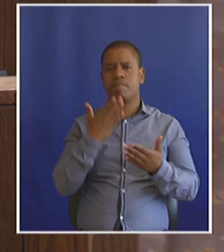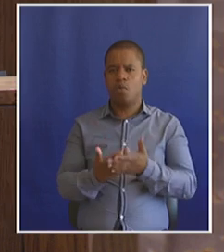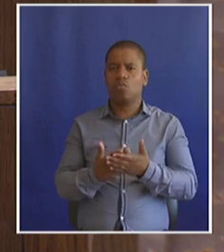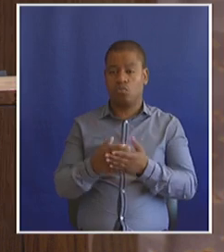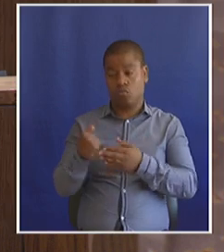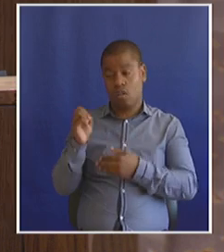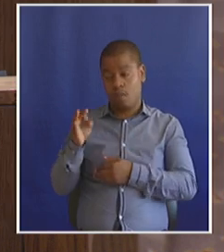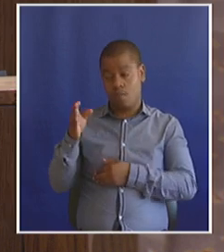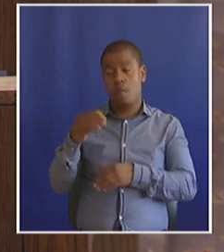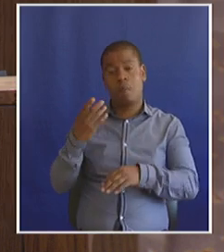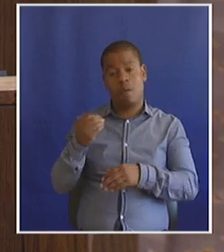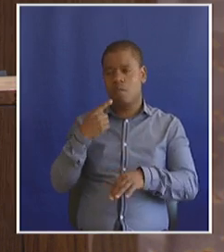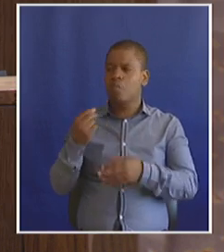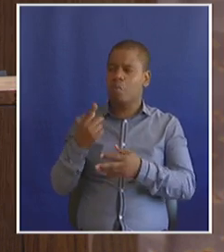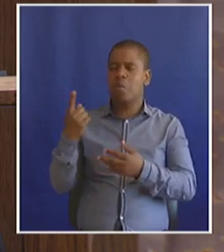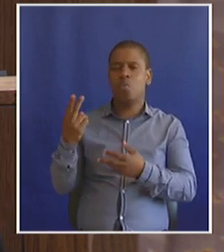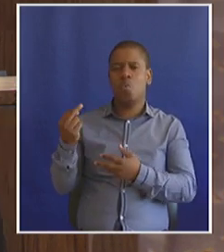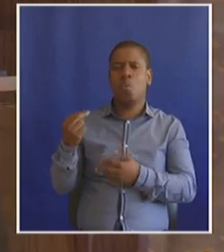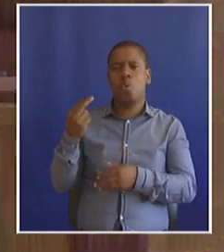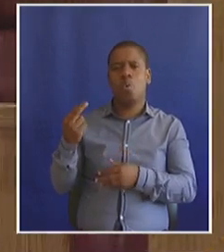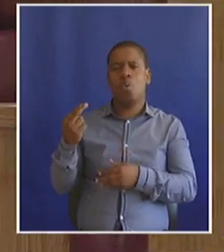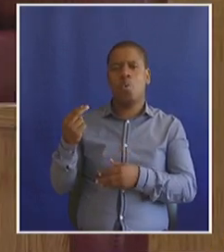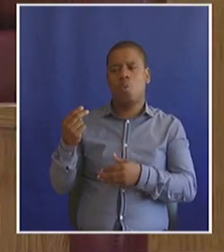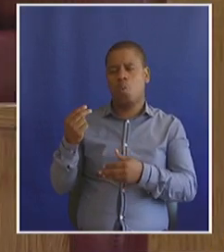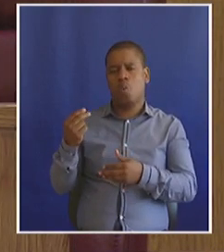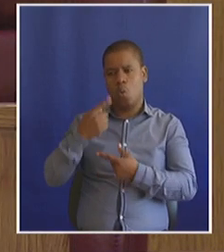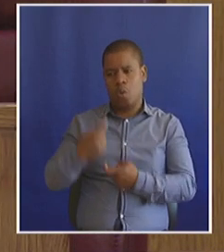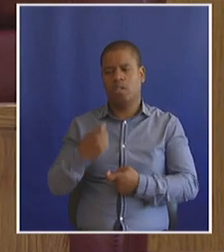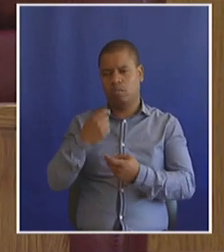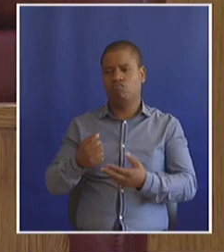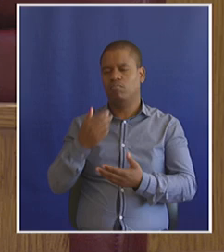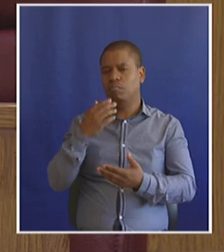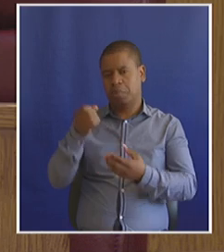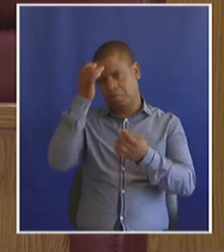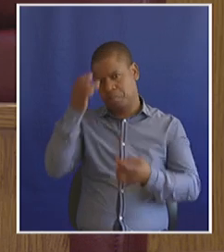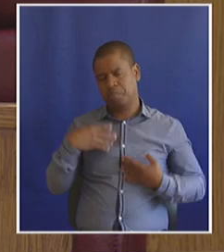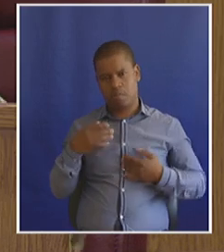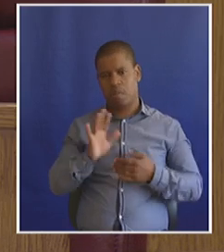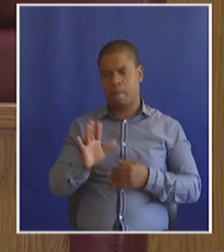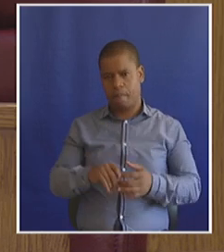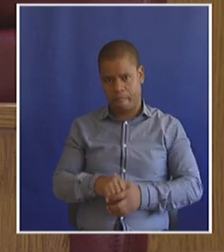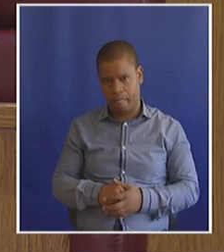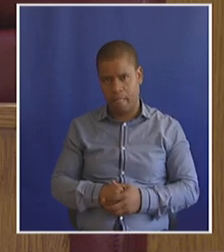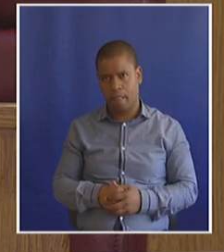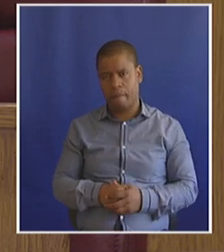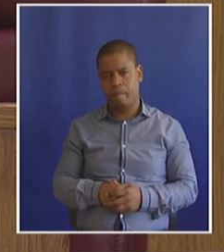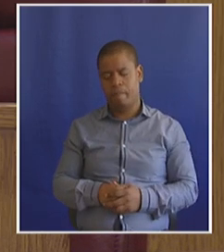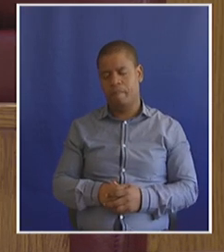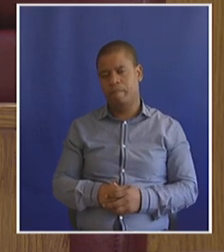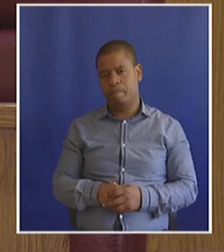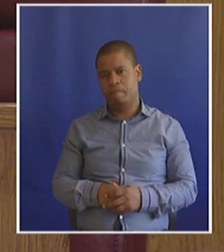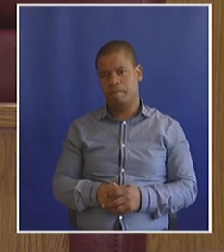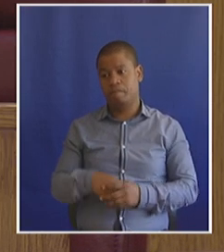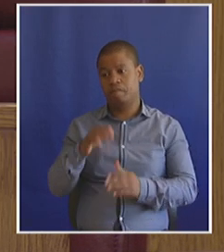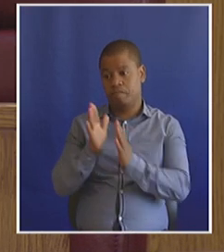Honourable Member can put it in as a new question. Thank you very much. The Honourable Tablanche, you are